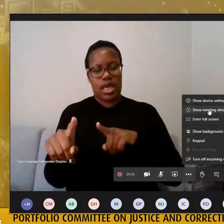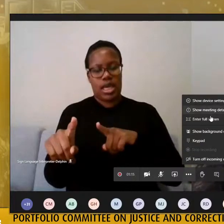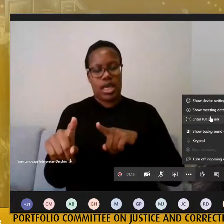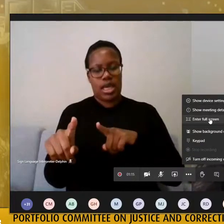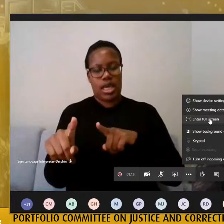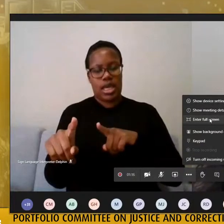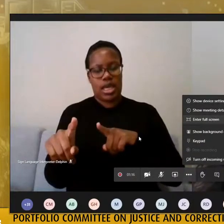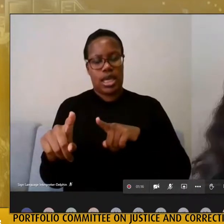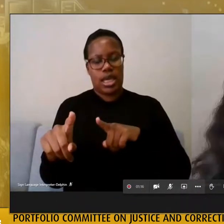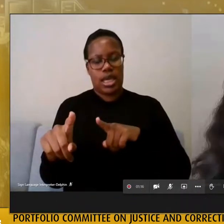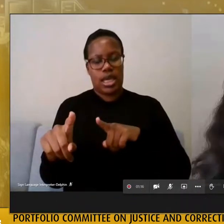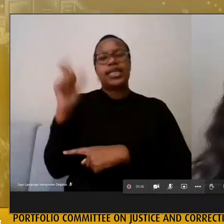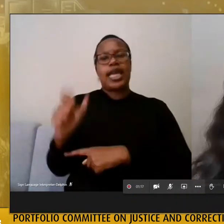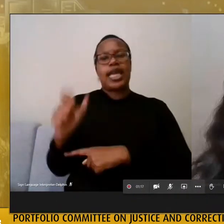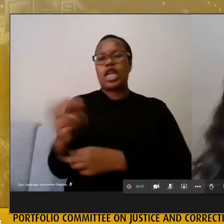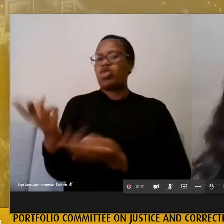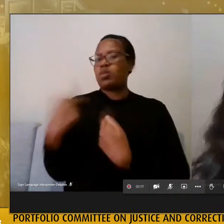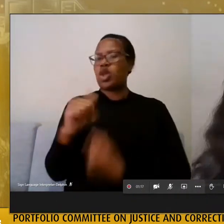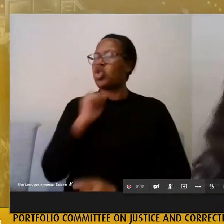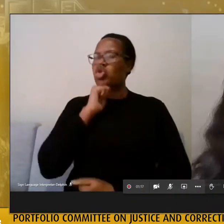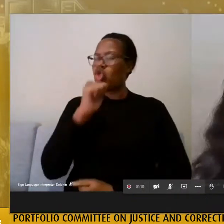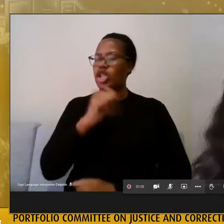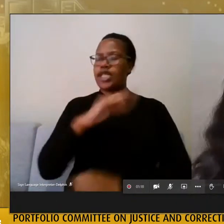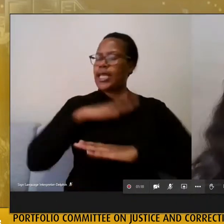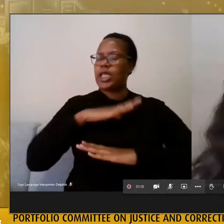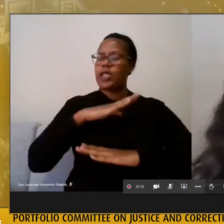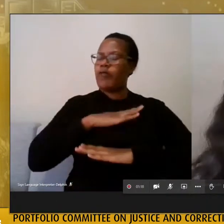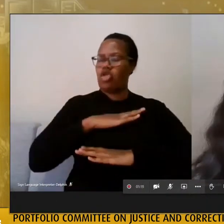presenter is not satisfactory, Chair.